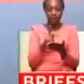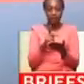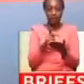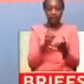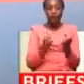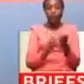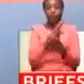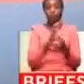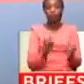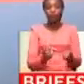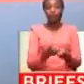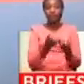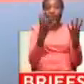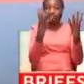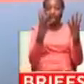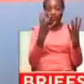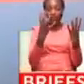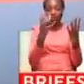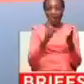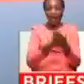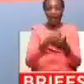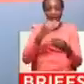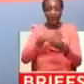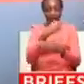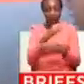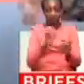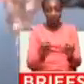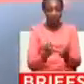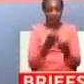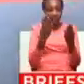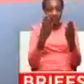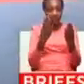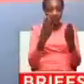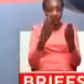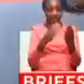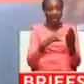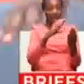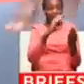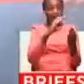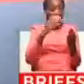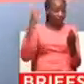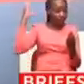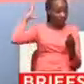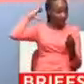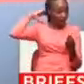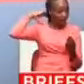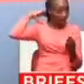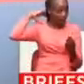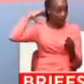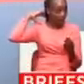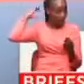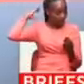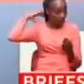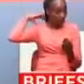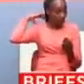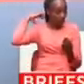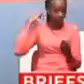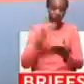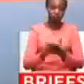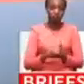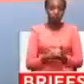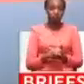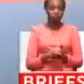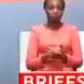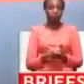sacrificed. And when they sacrifice this camel, they're the animal itself? An animal, yes. So I was supposed to buy an